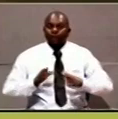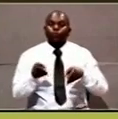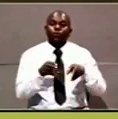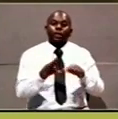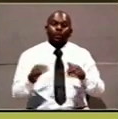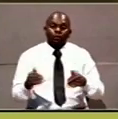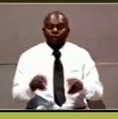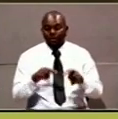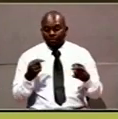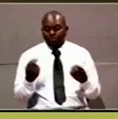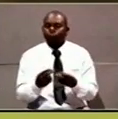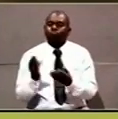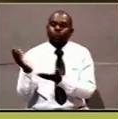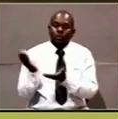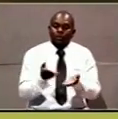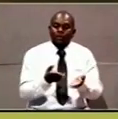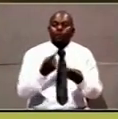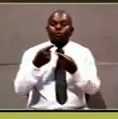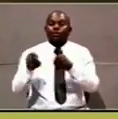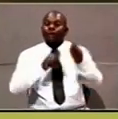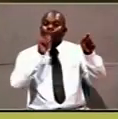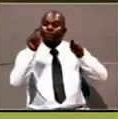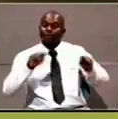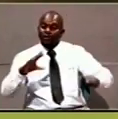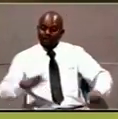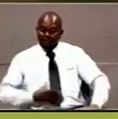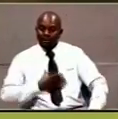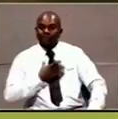the panel has been received in the countries we visited,